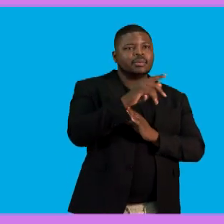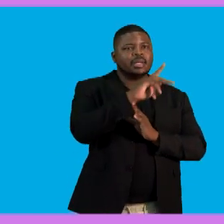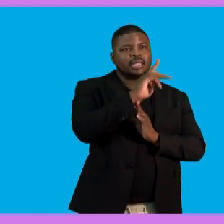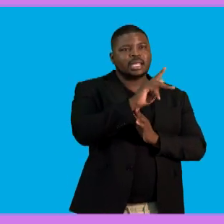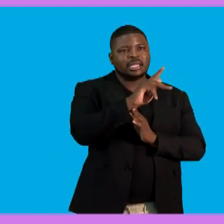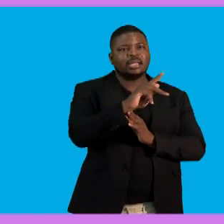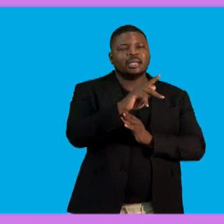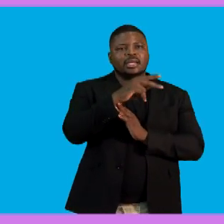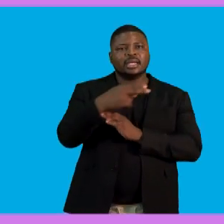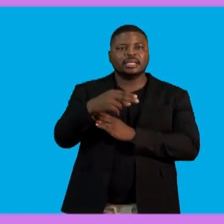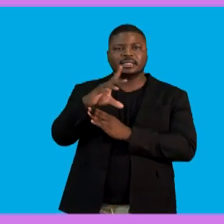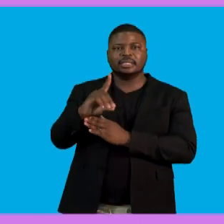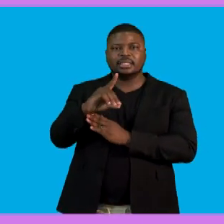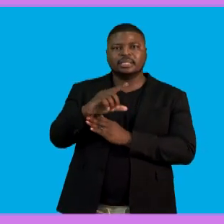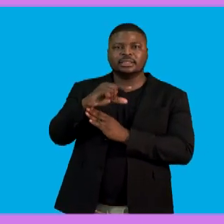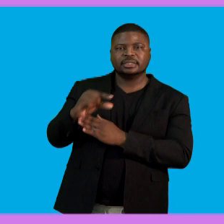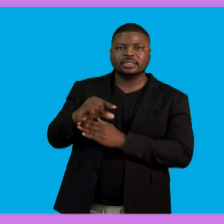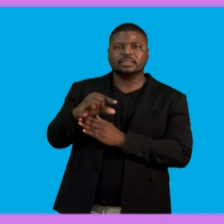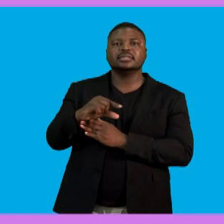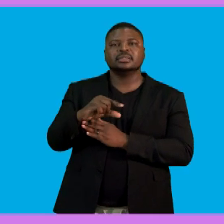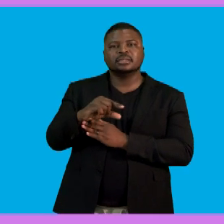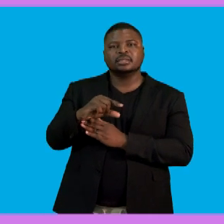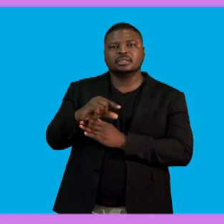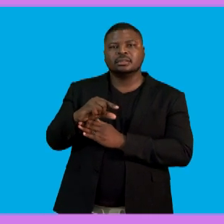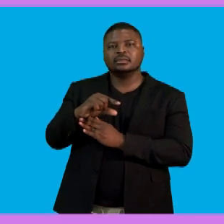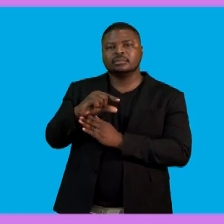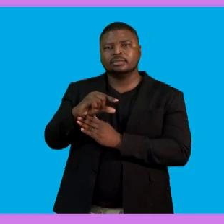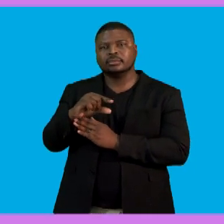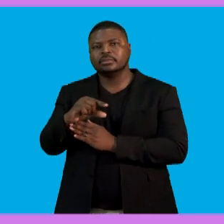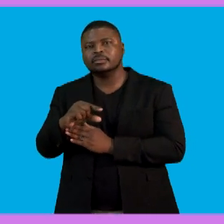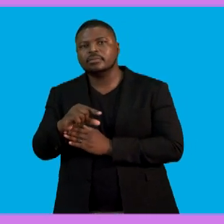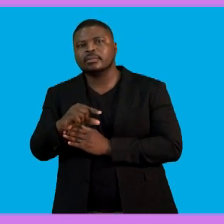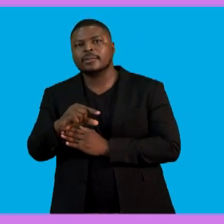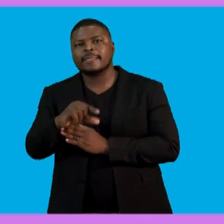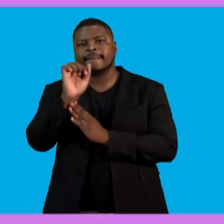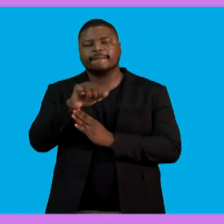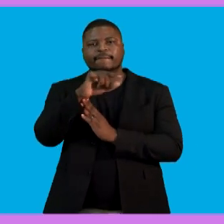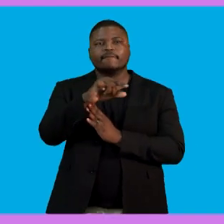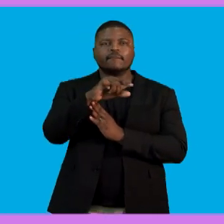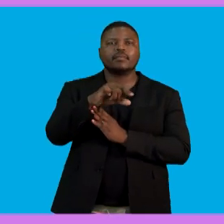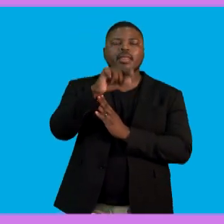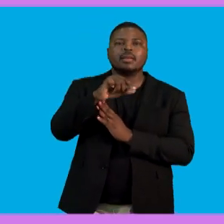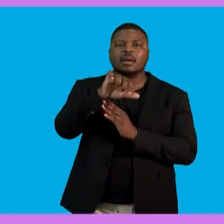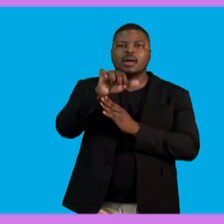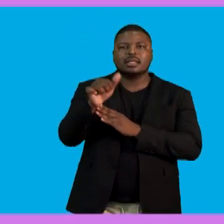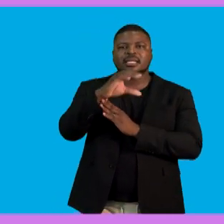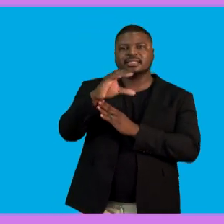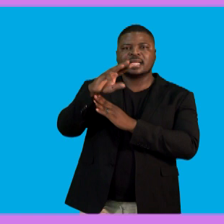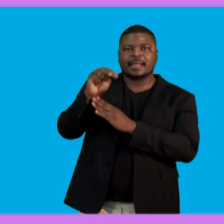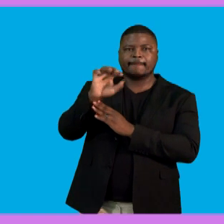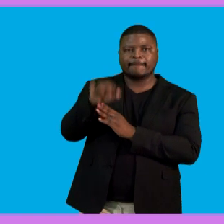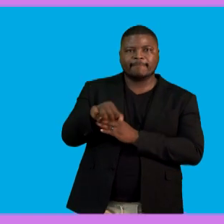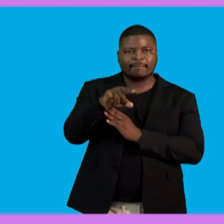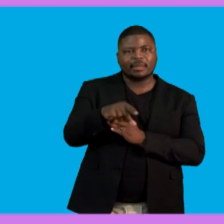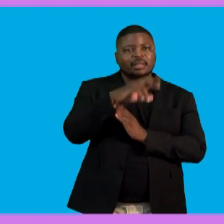months. Why the geography? Because the basic unit of measuring mass or weight is grams. So that is why we're using geography instead of the maths.